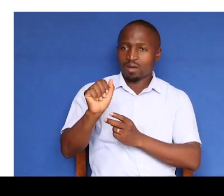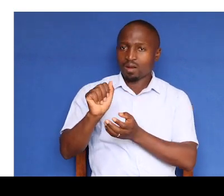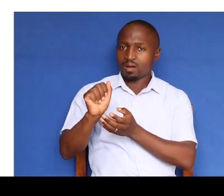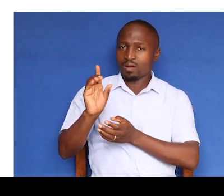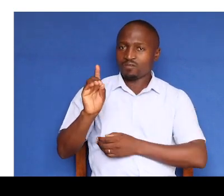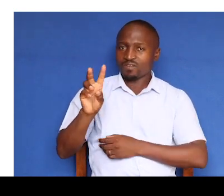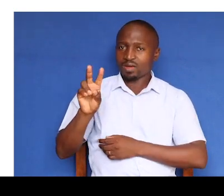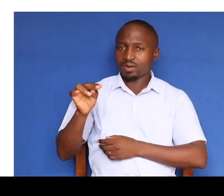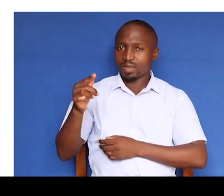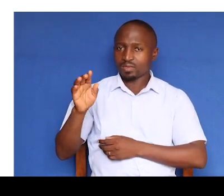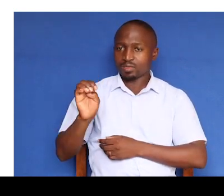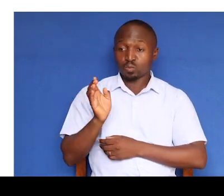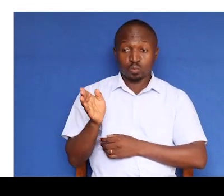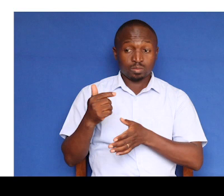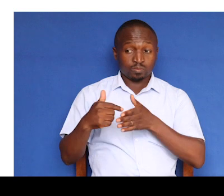David Ricardo.